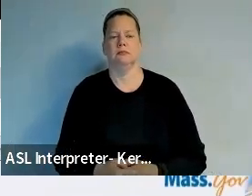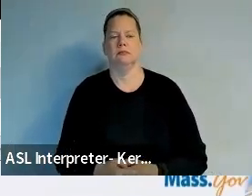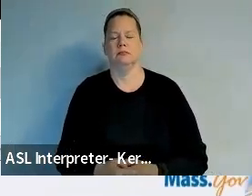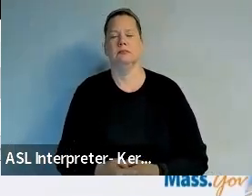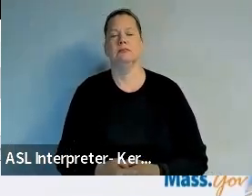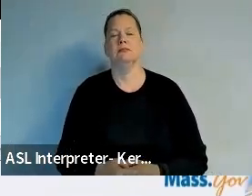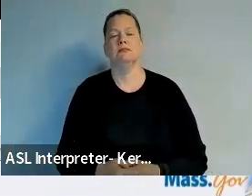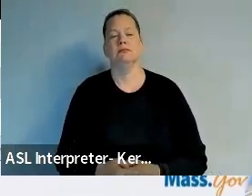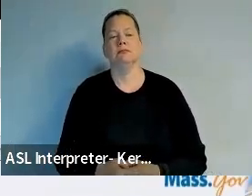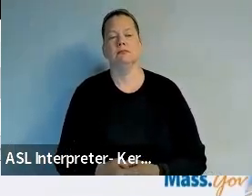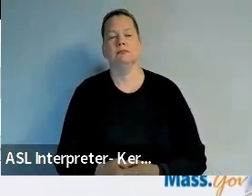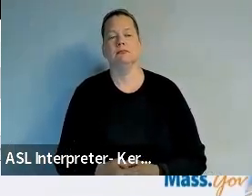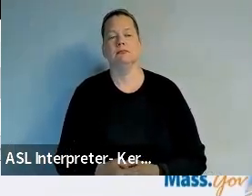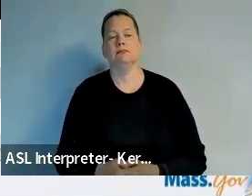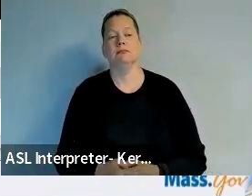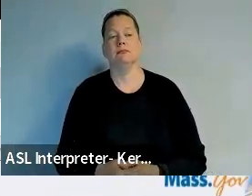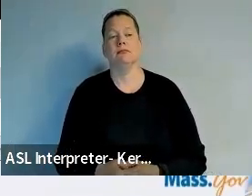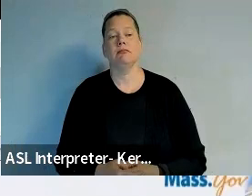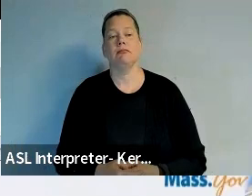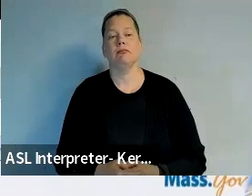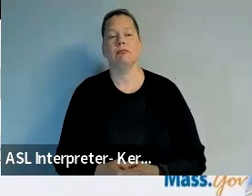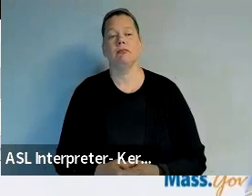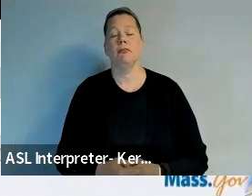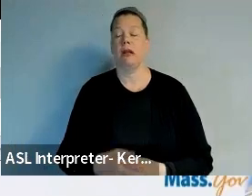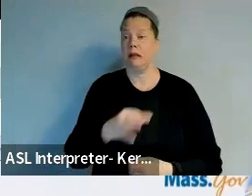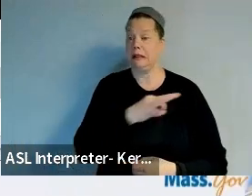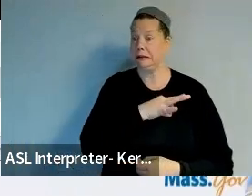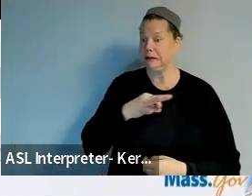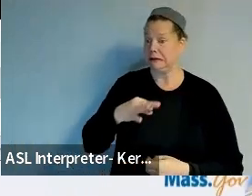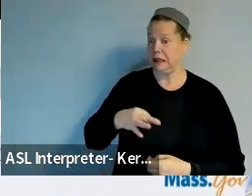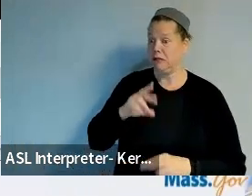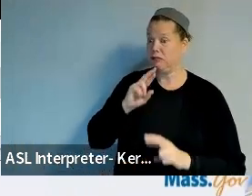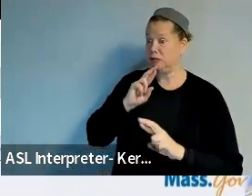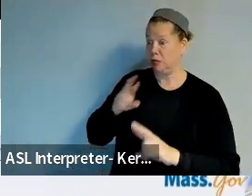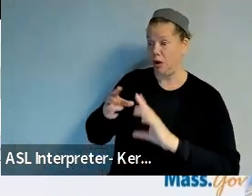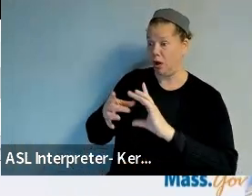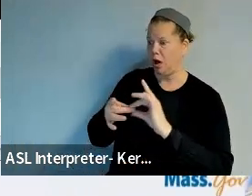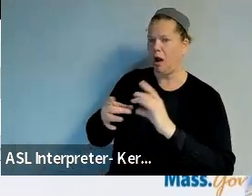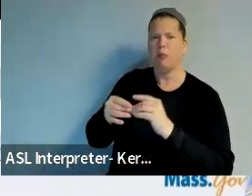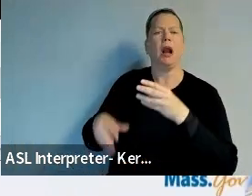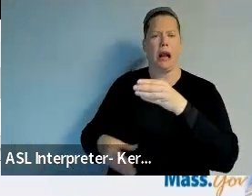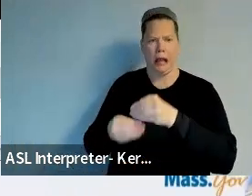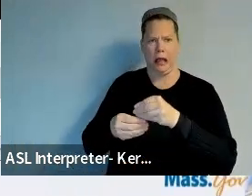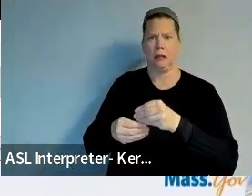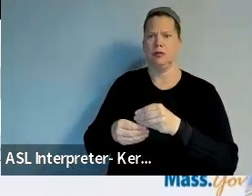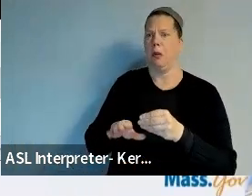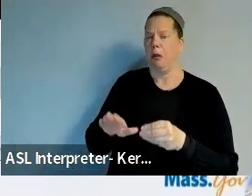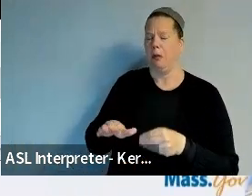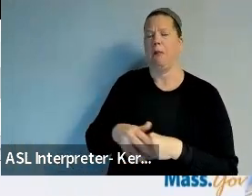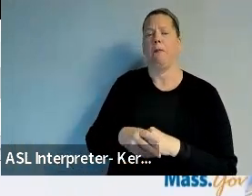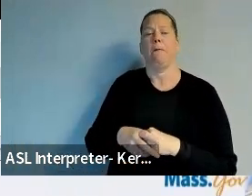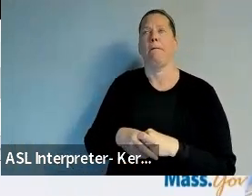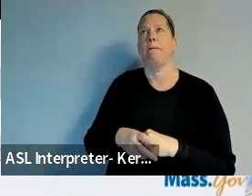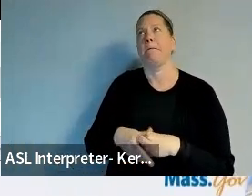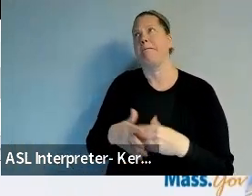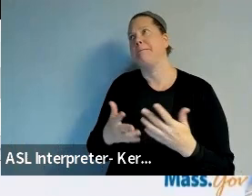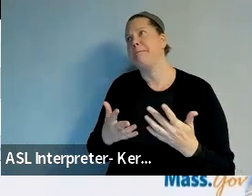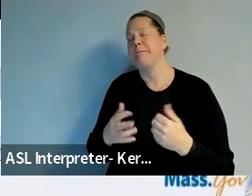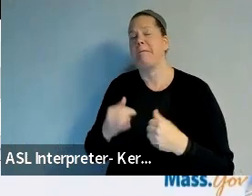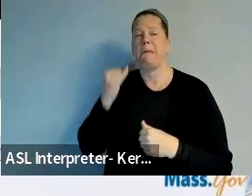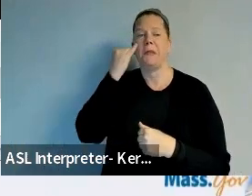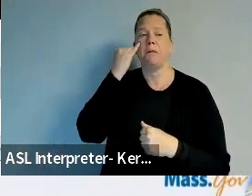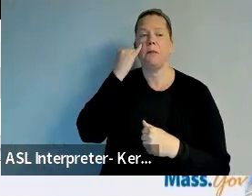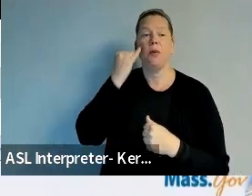If the staff had a comment, input a response for the staff's comment prompt. So let's go ahead